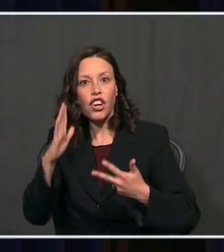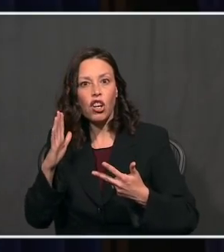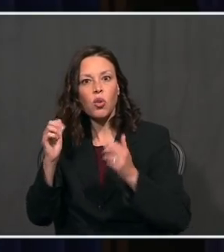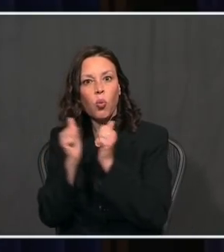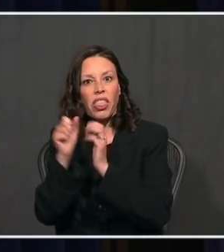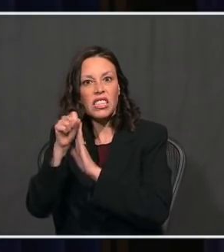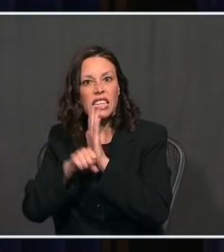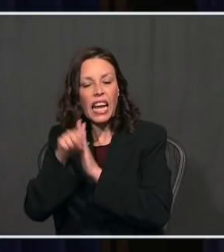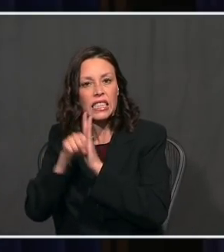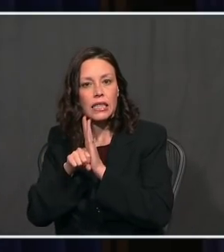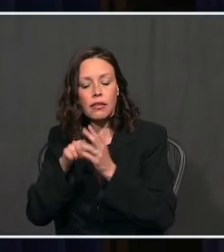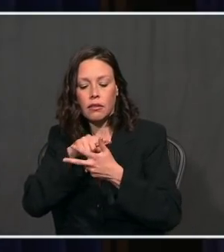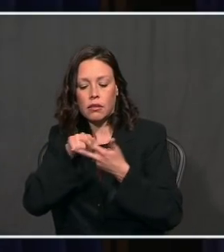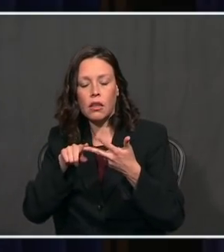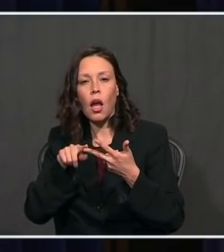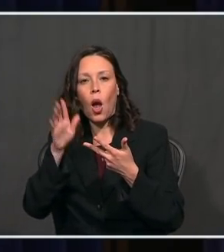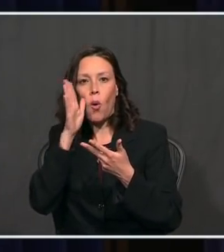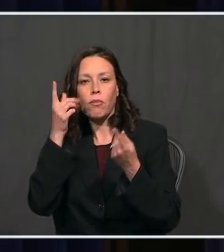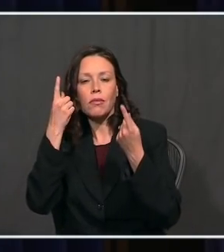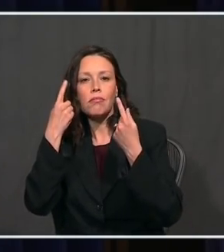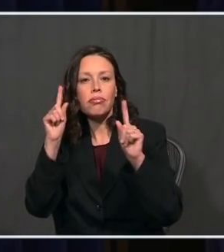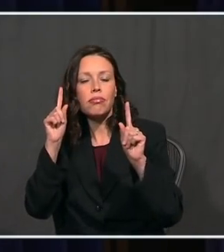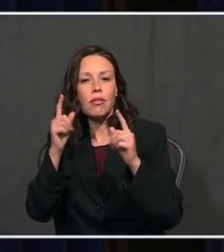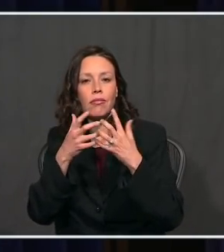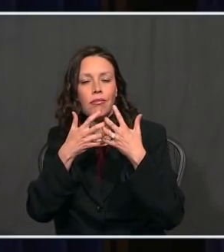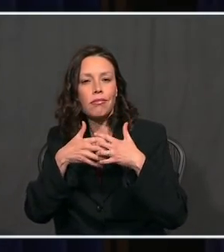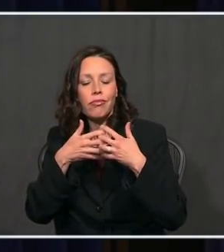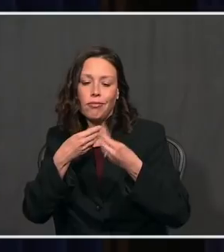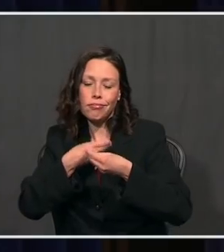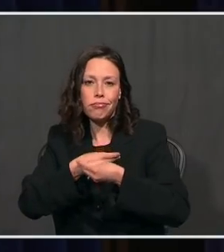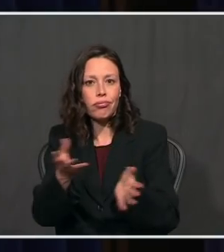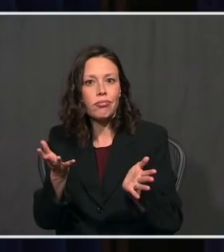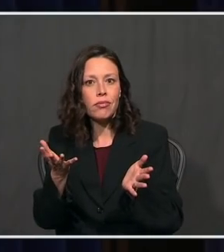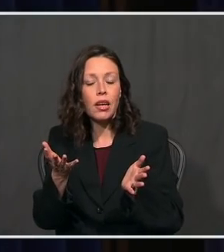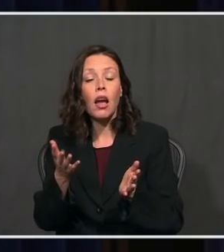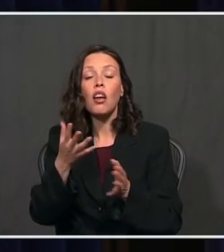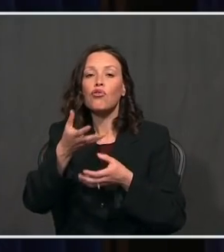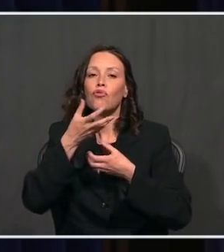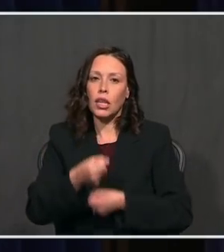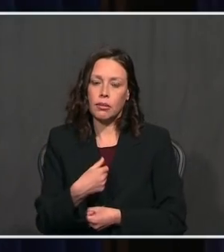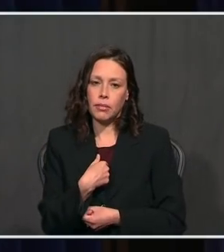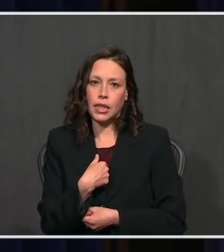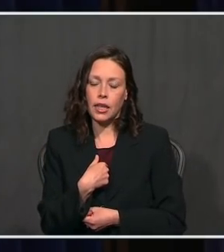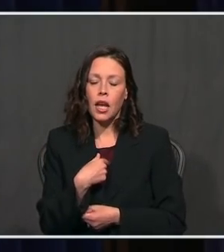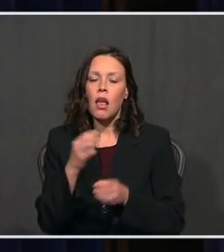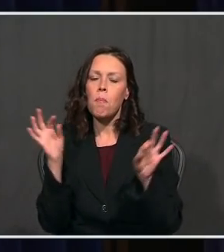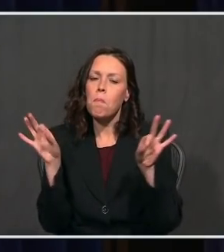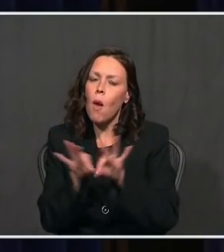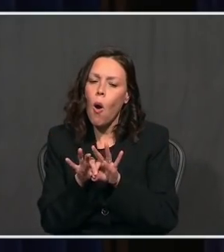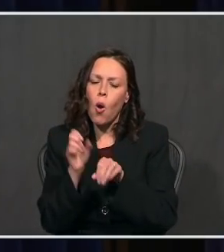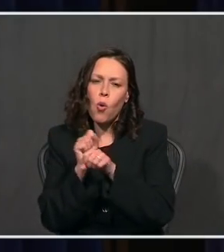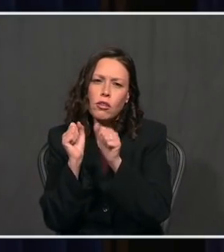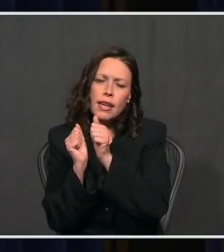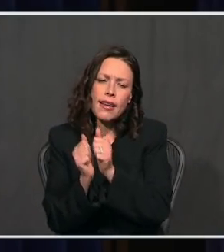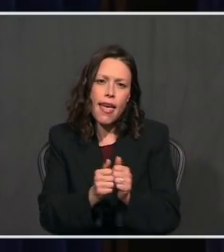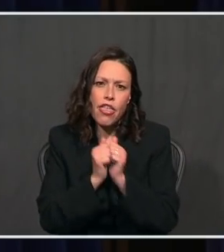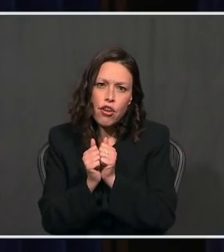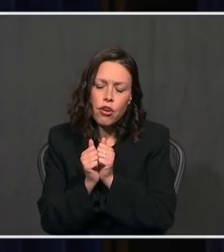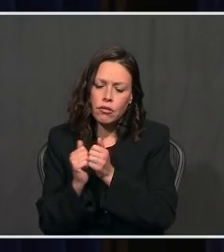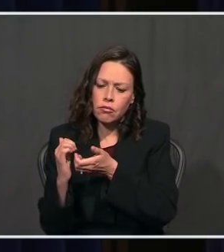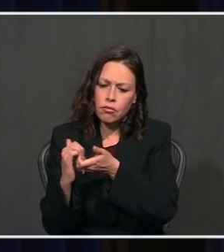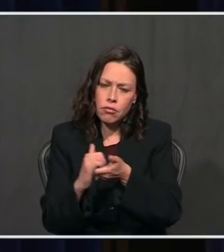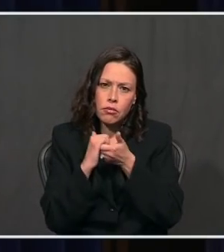states that is going to make us successful at the end of the day. Trust me, it is about collaboration. It is